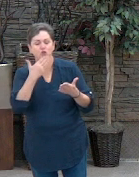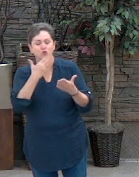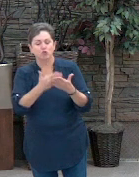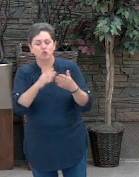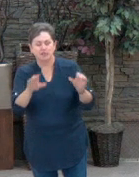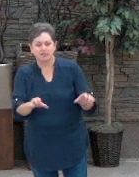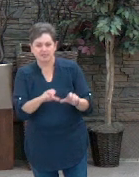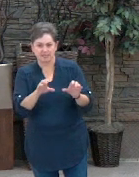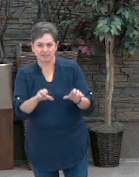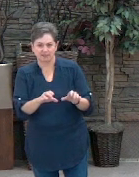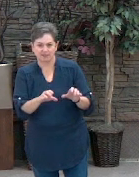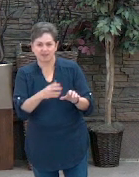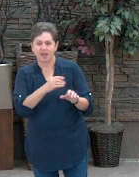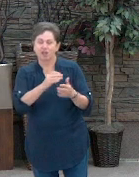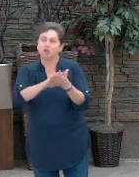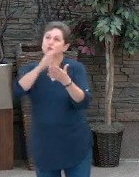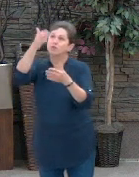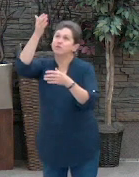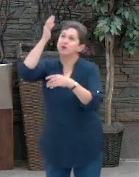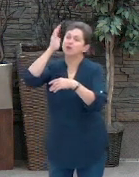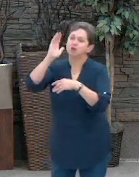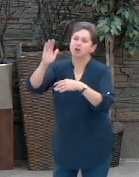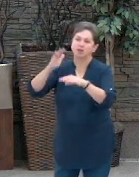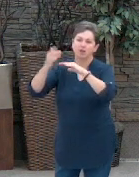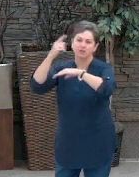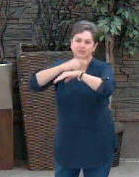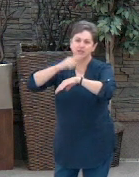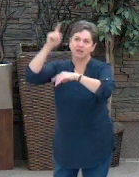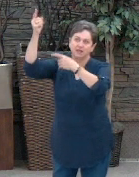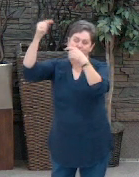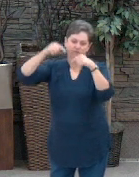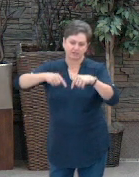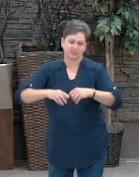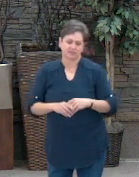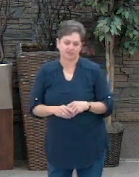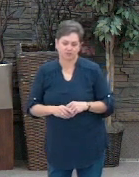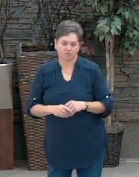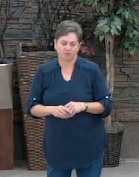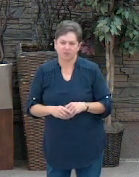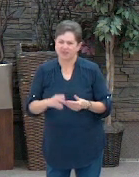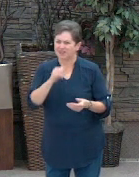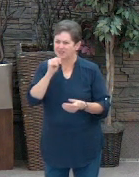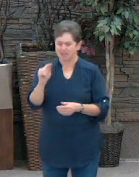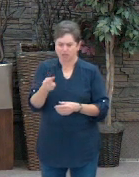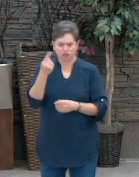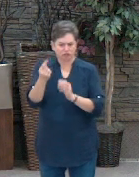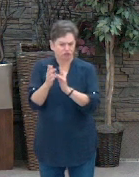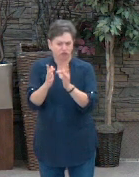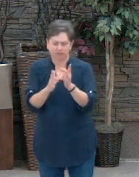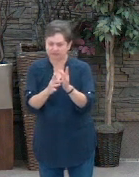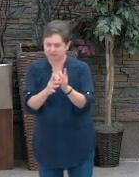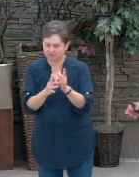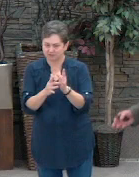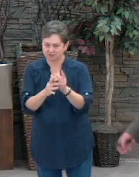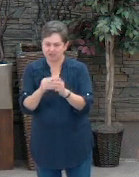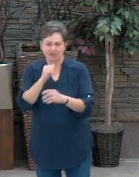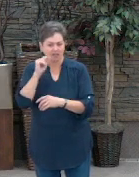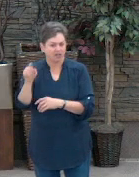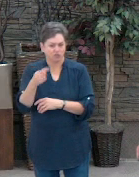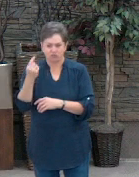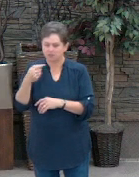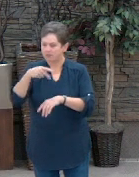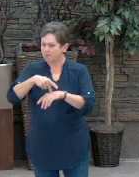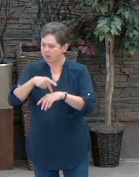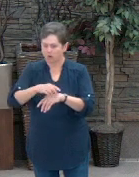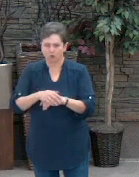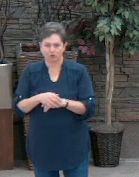deed. And glorify God on the day he visits us. And it's not just Jesus. It's not just